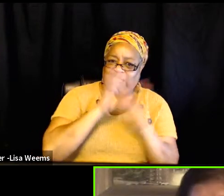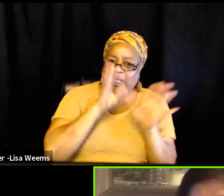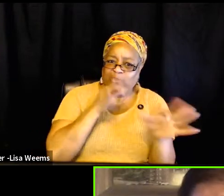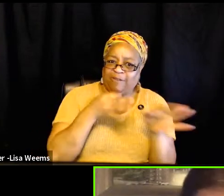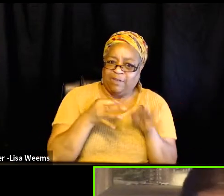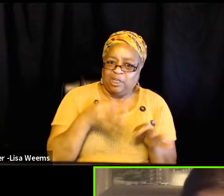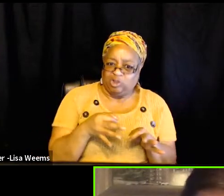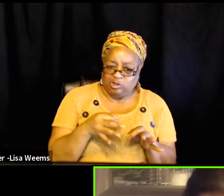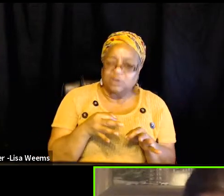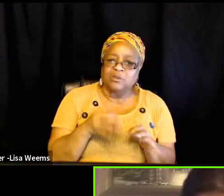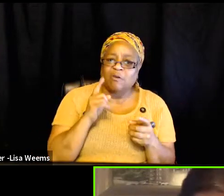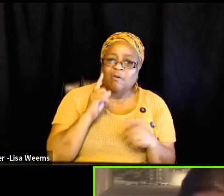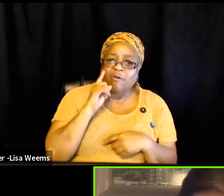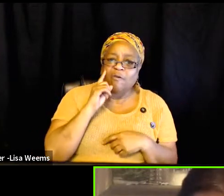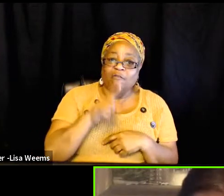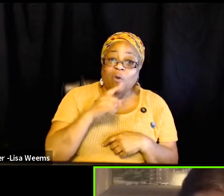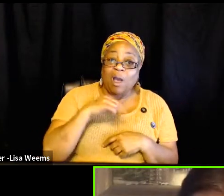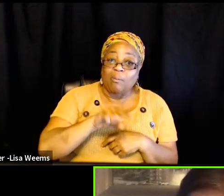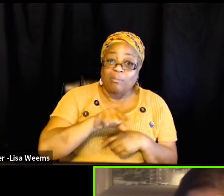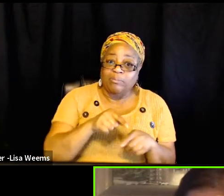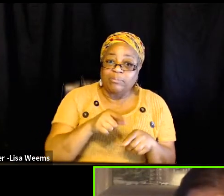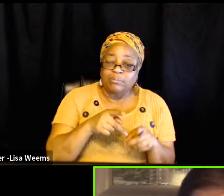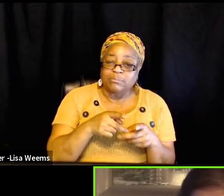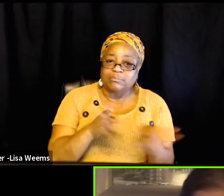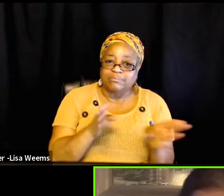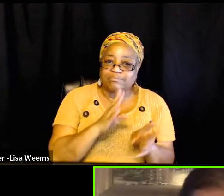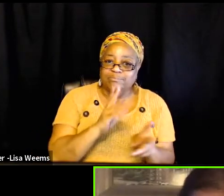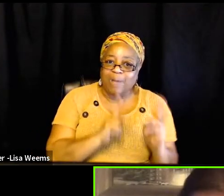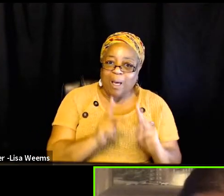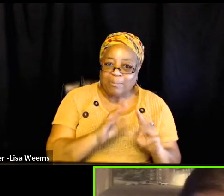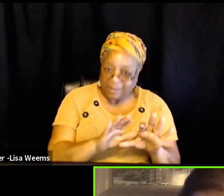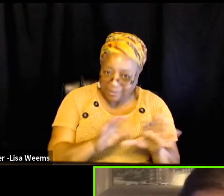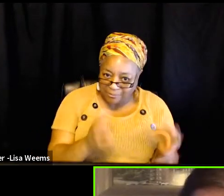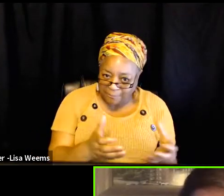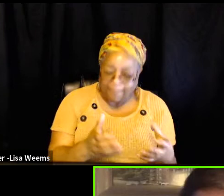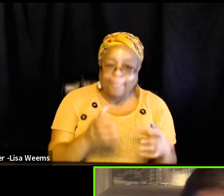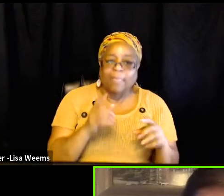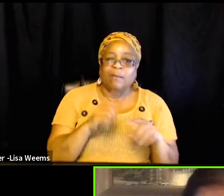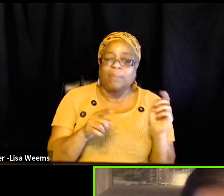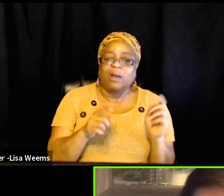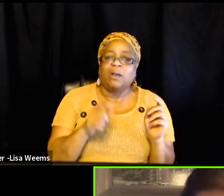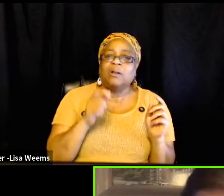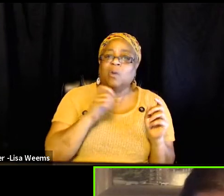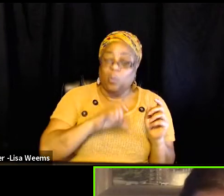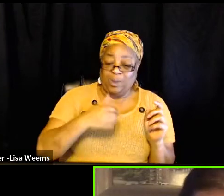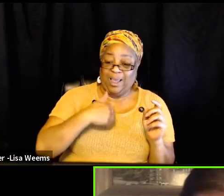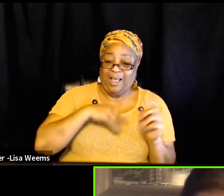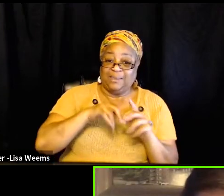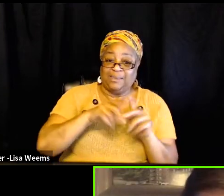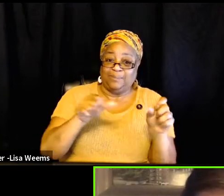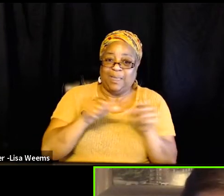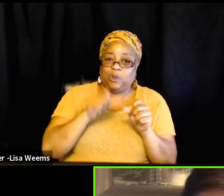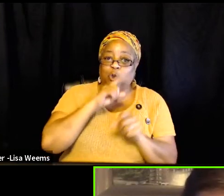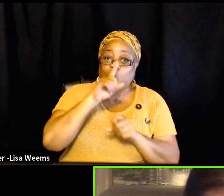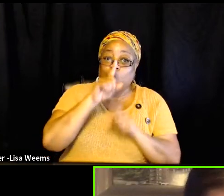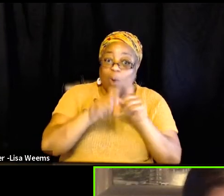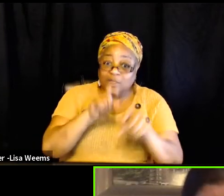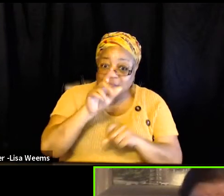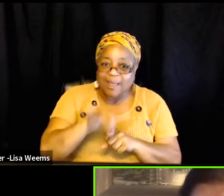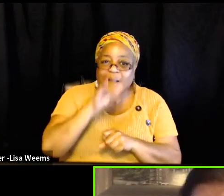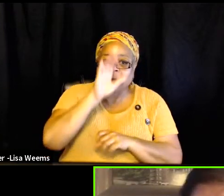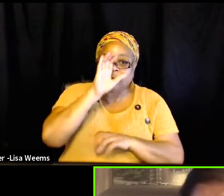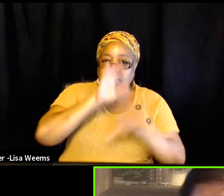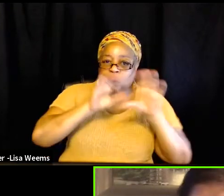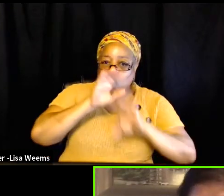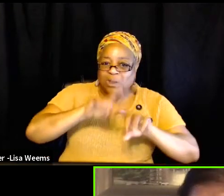us, bringing artists into a space where we could not just question that, but really explore different ways of understanding it.